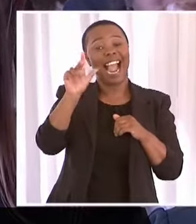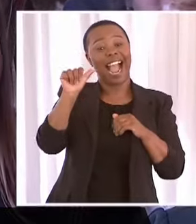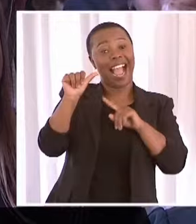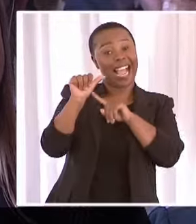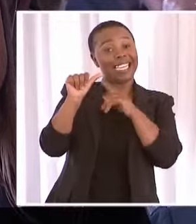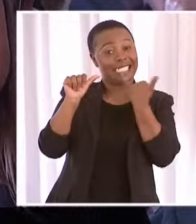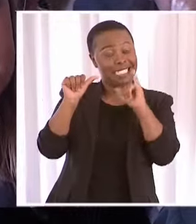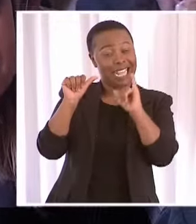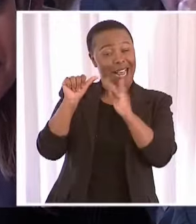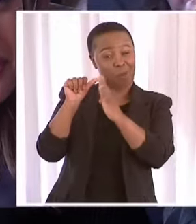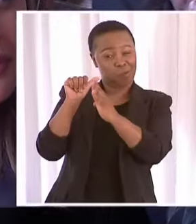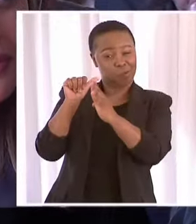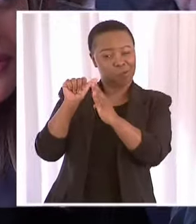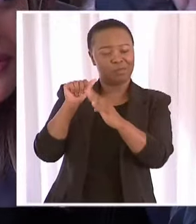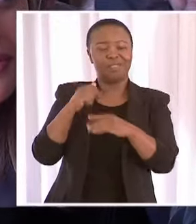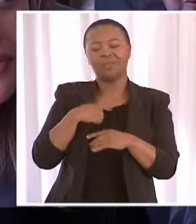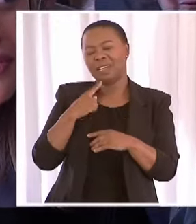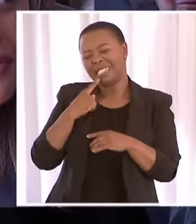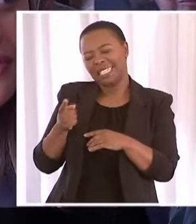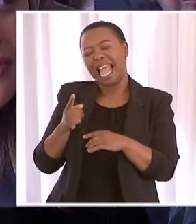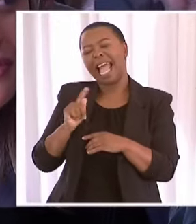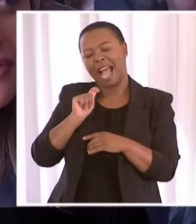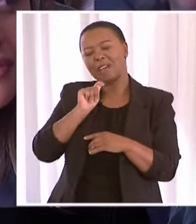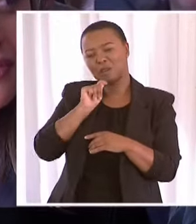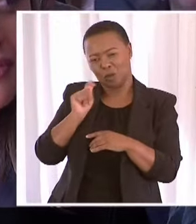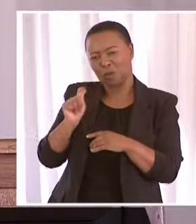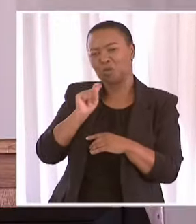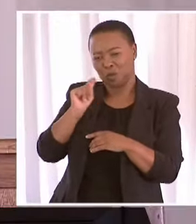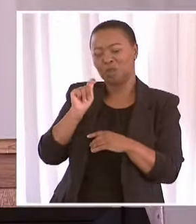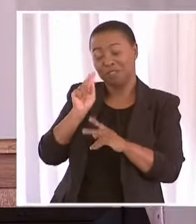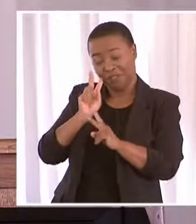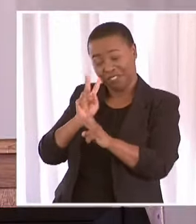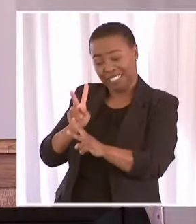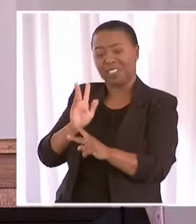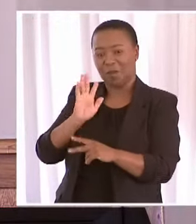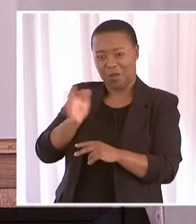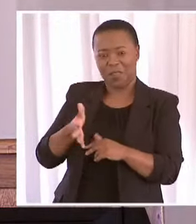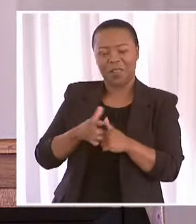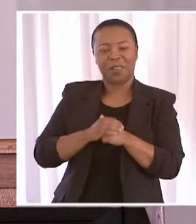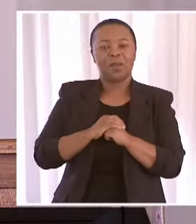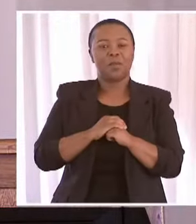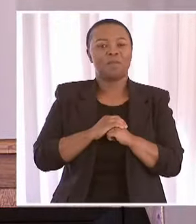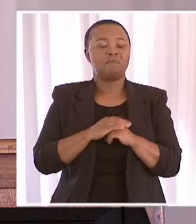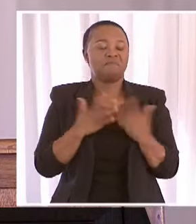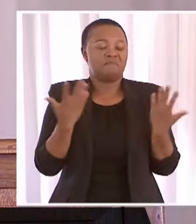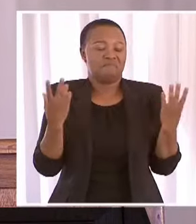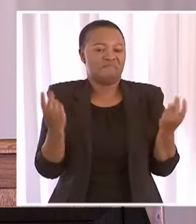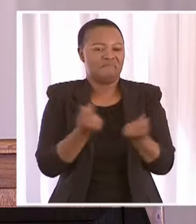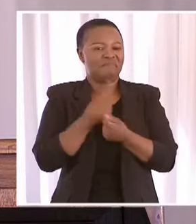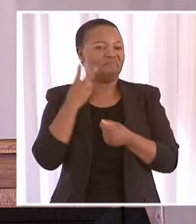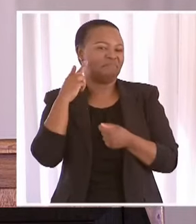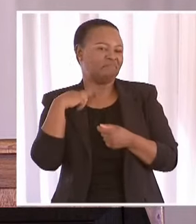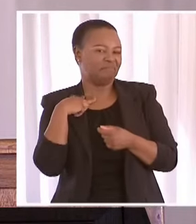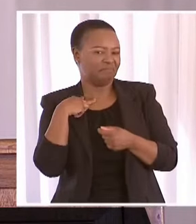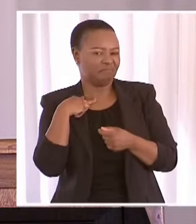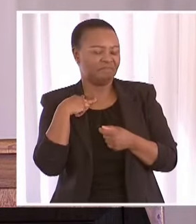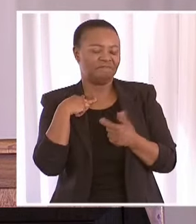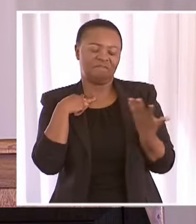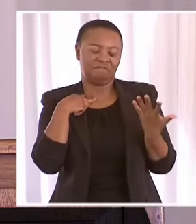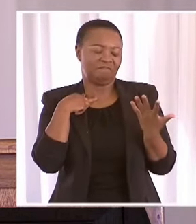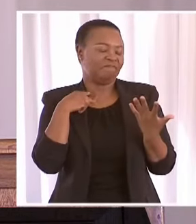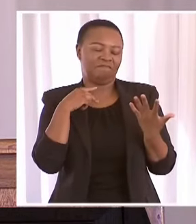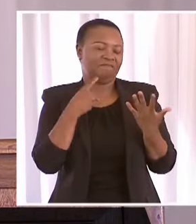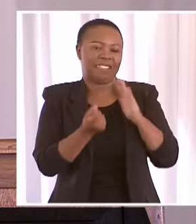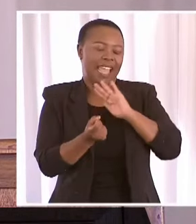And I said, "Rest assured, I will do that." Unfortunately, that